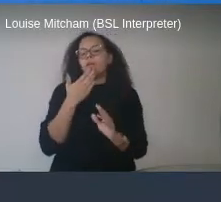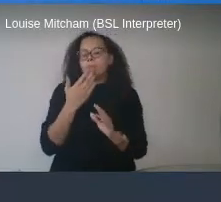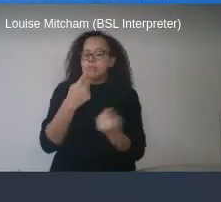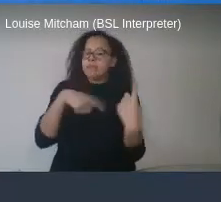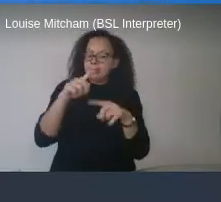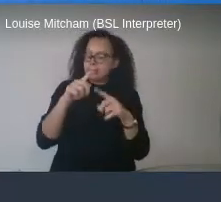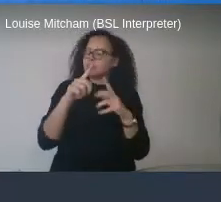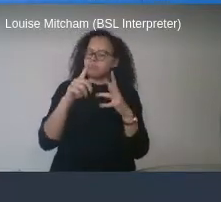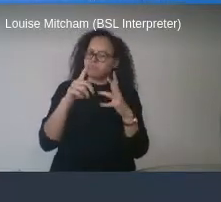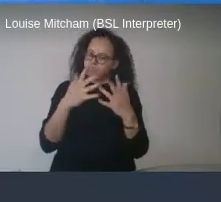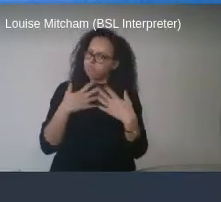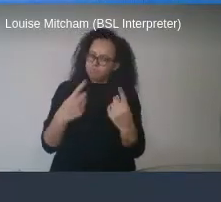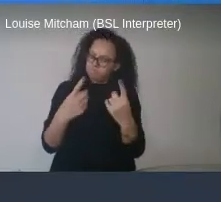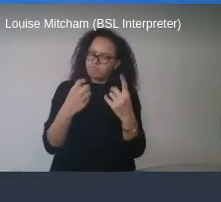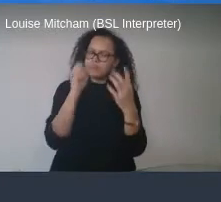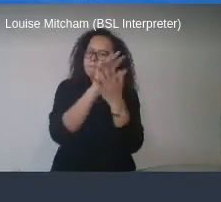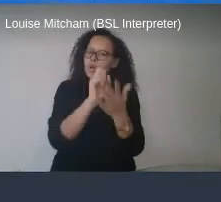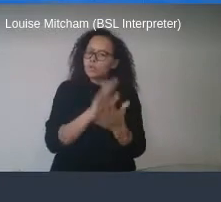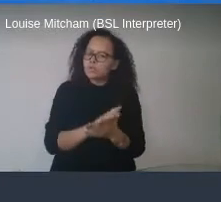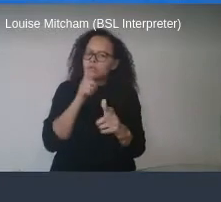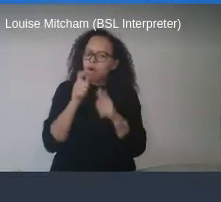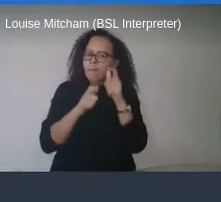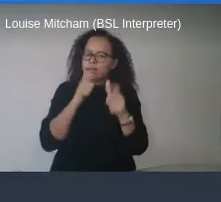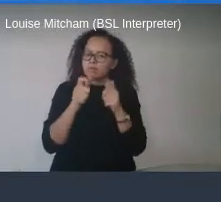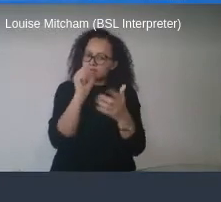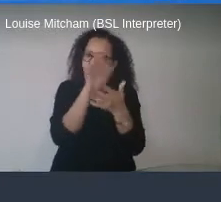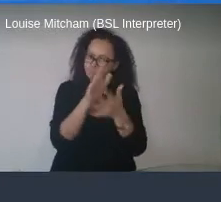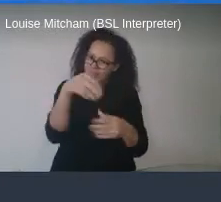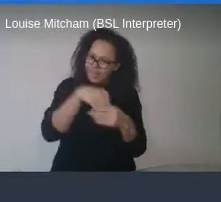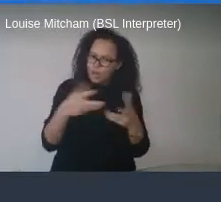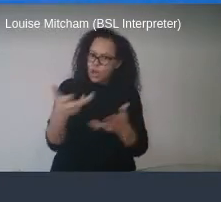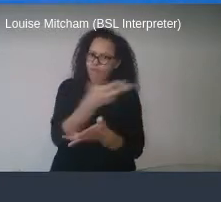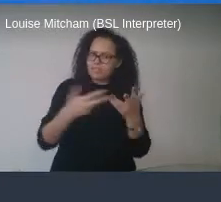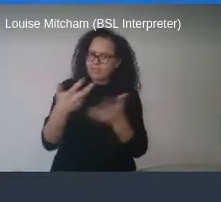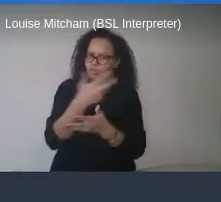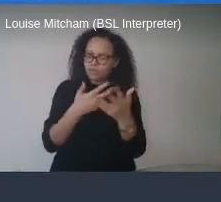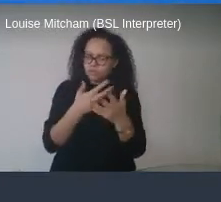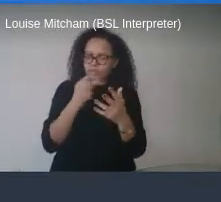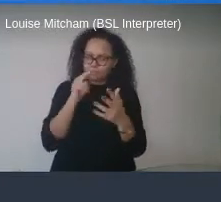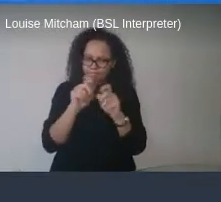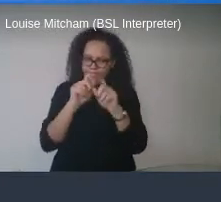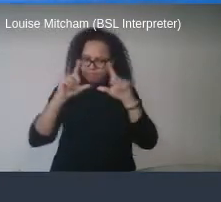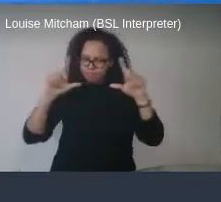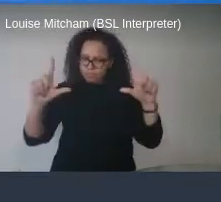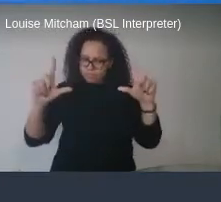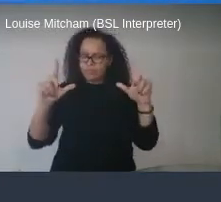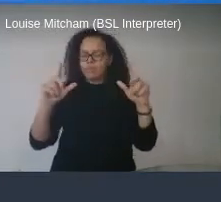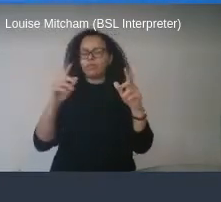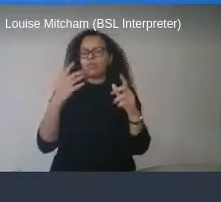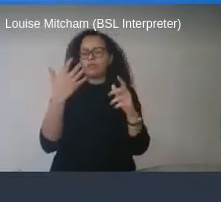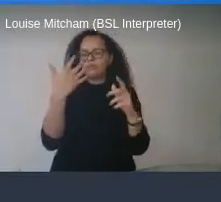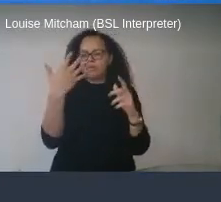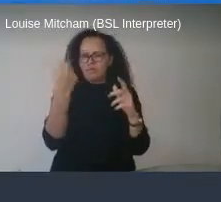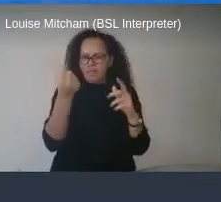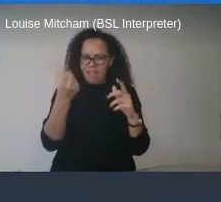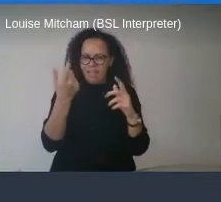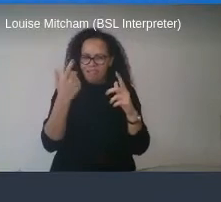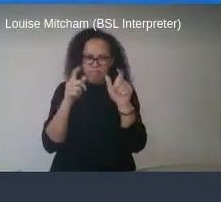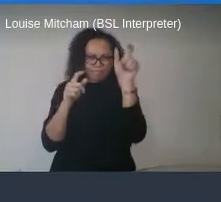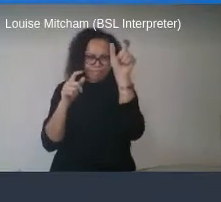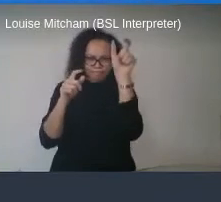comments by joining the conversation. As you will see on the slide, that infographic or the